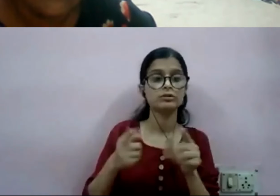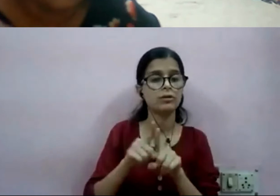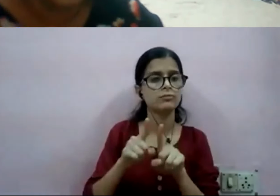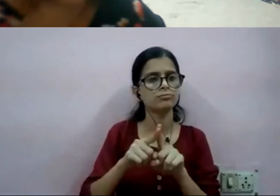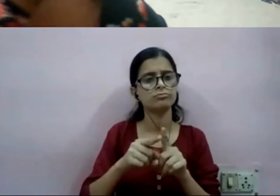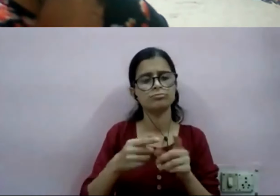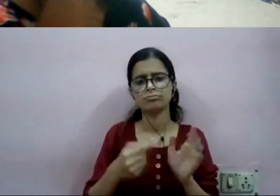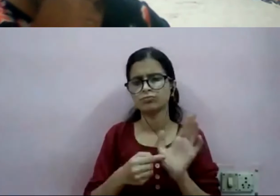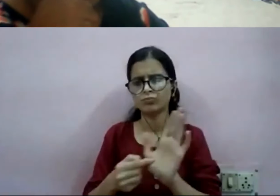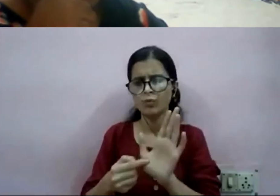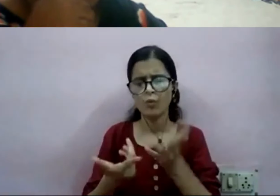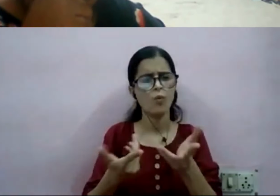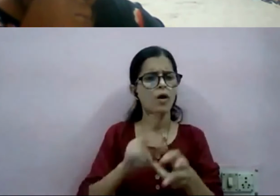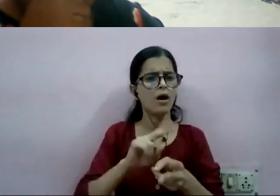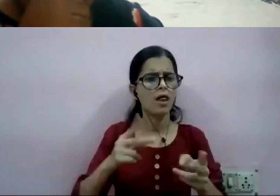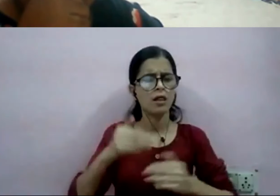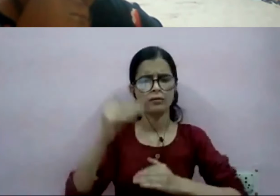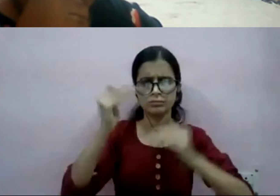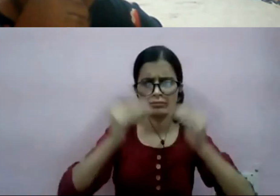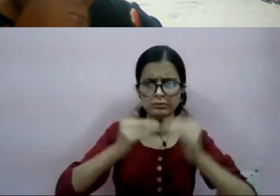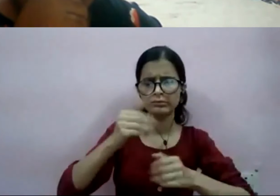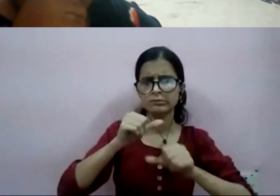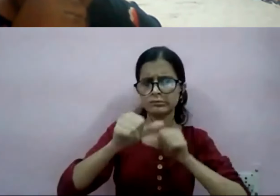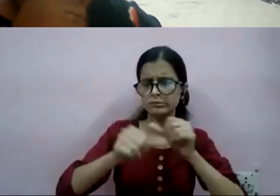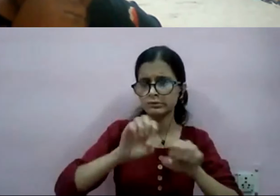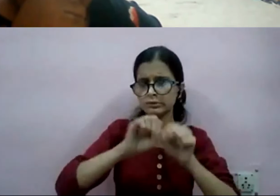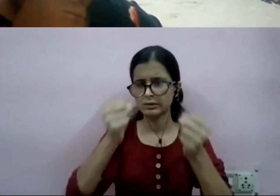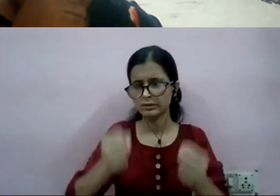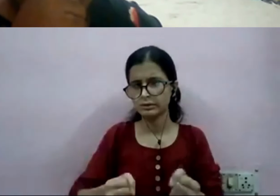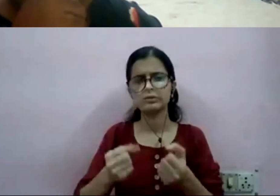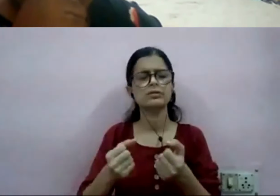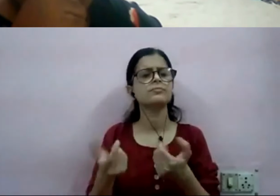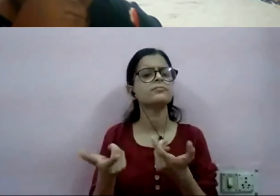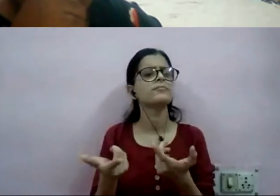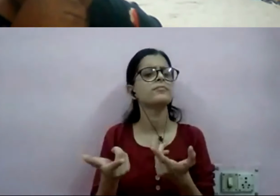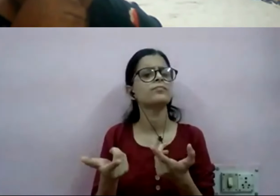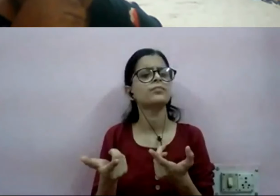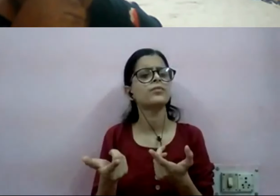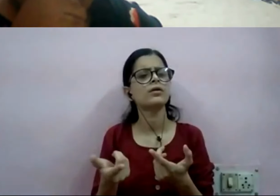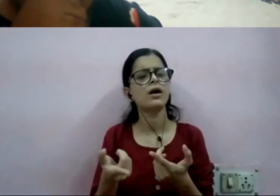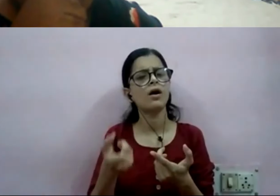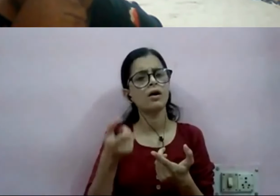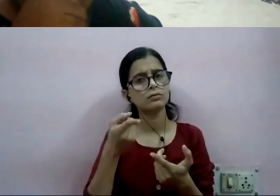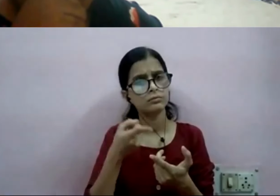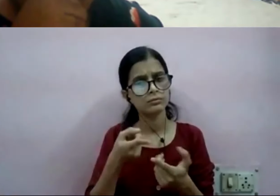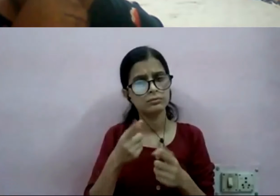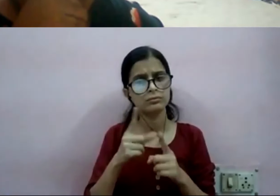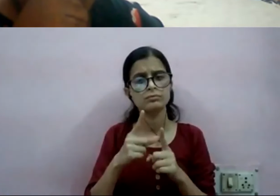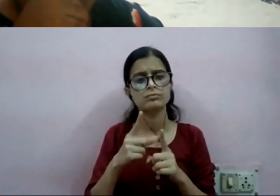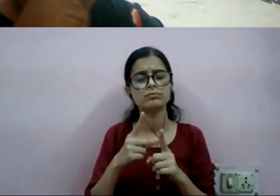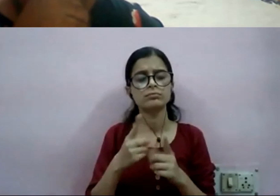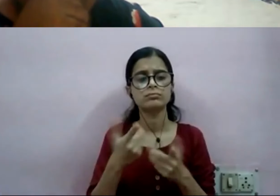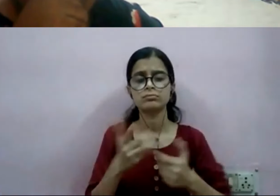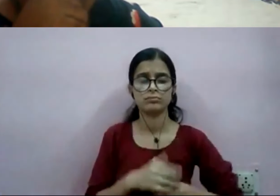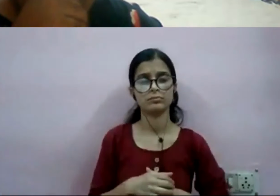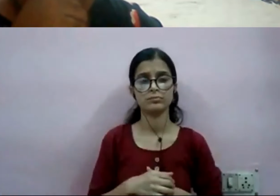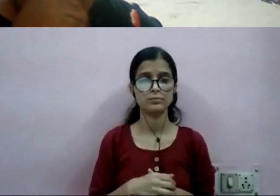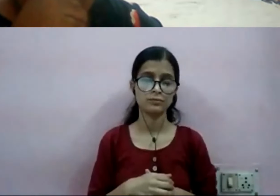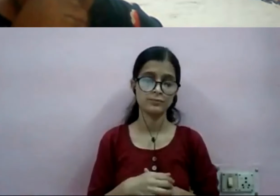those discriminatory systems which for them themselves are in a way detrimental. yeah, that's a